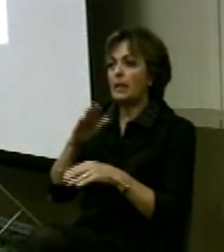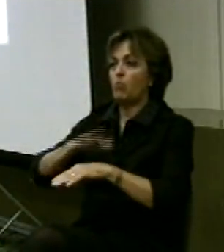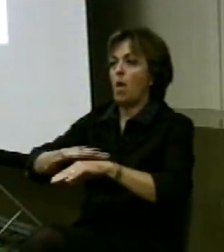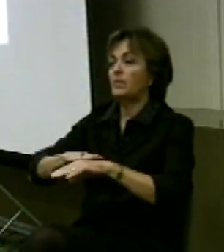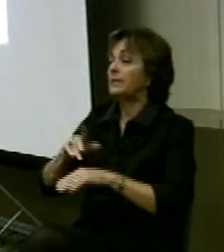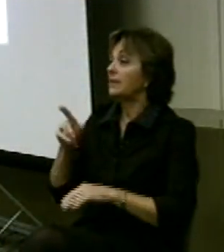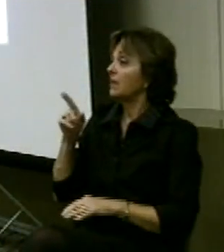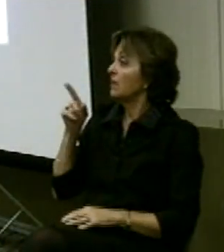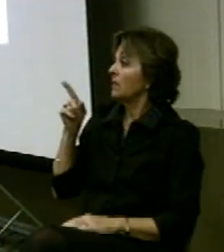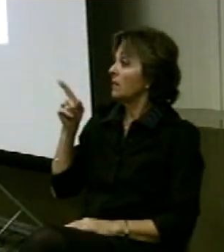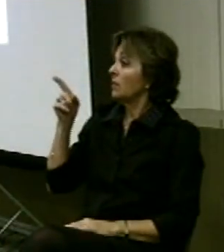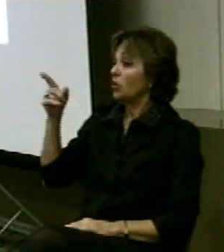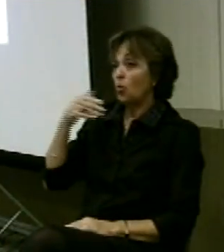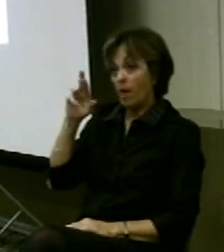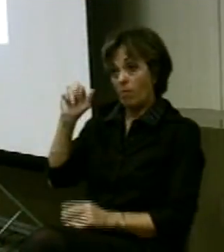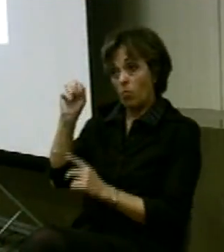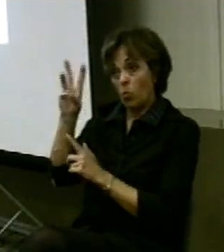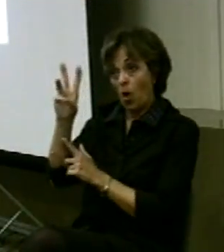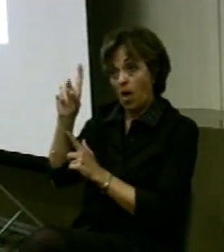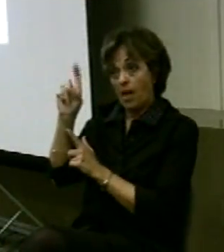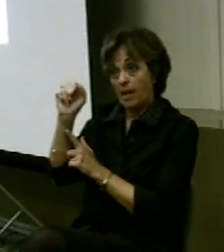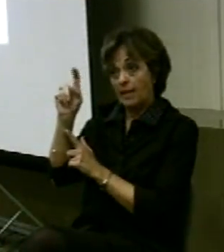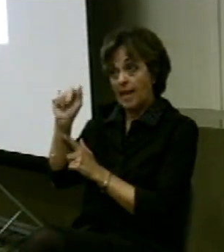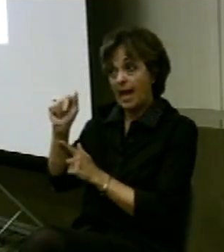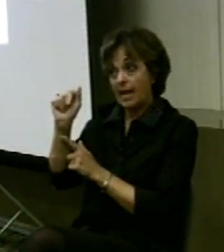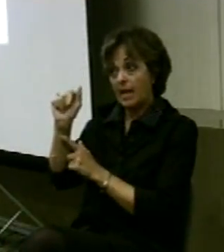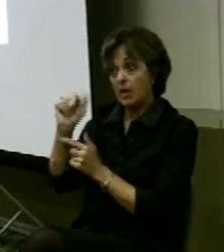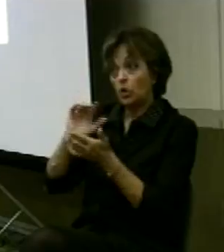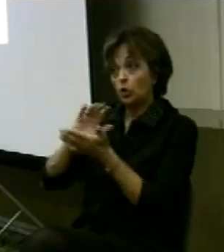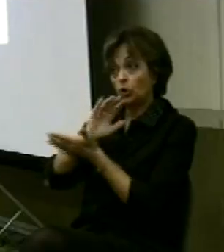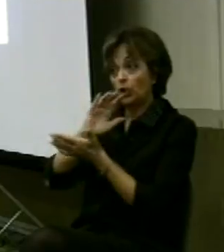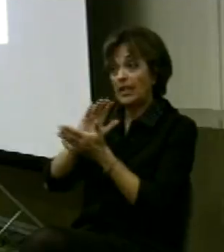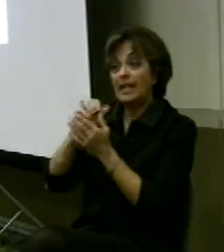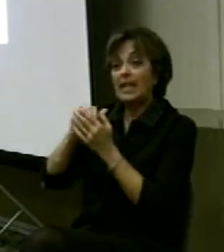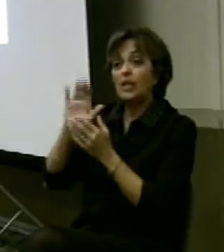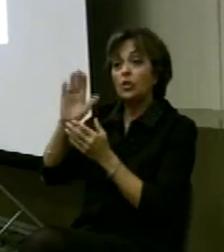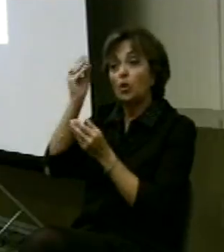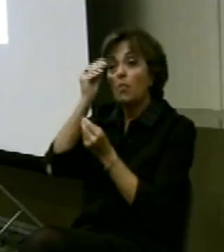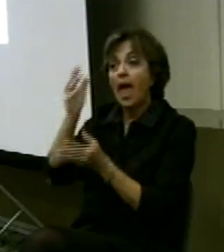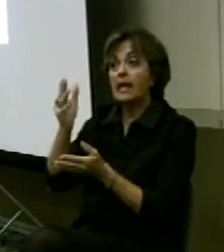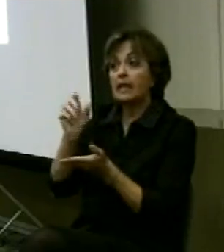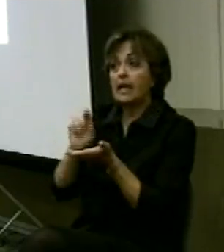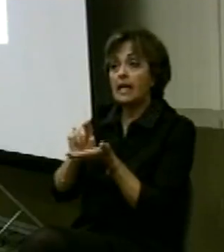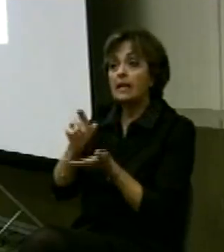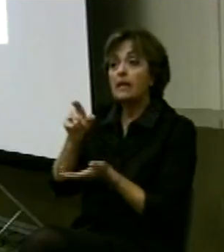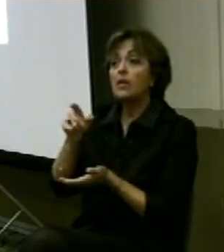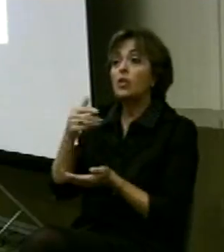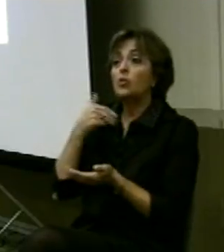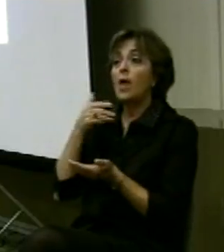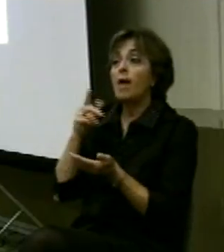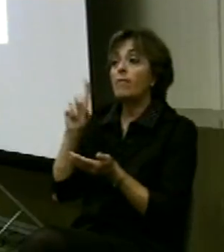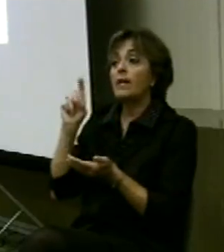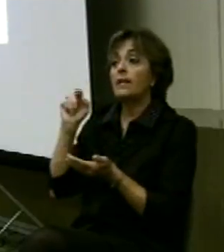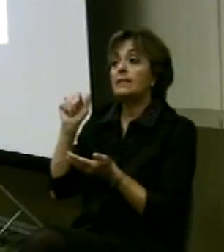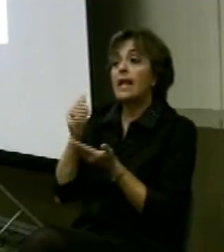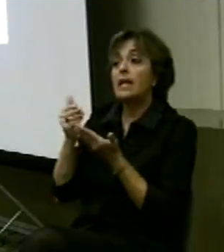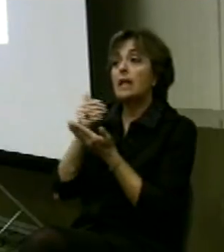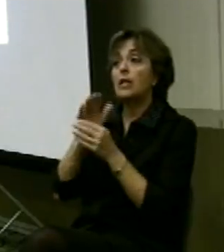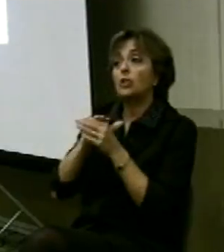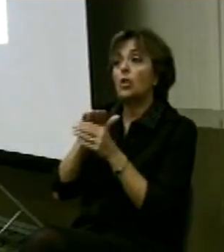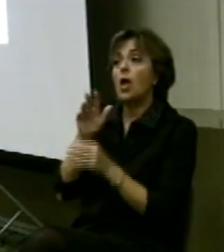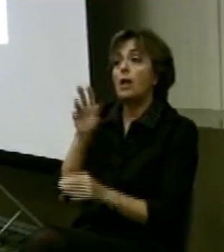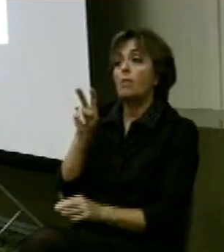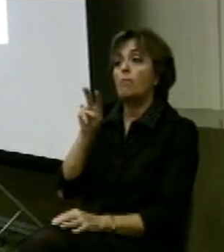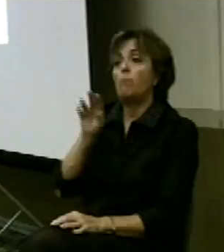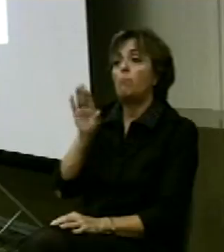And you have the raw data sheet in your packet. You have in your packet a data collection sheet on both sides. It's the one that